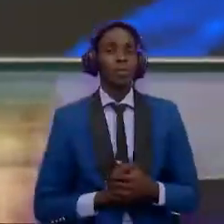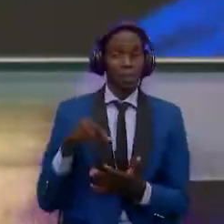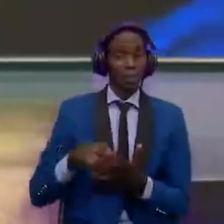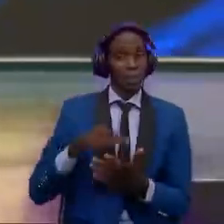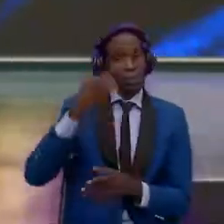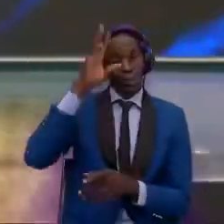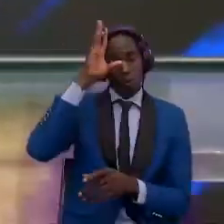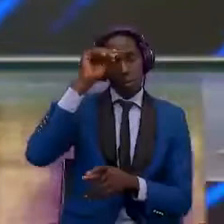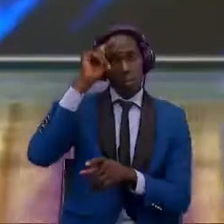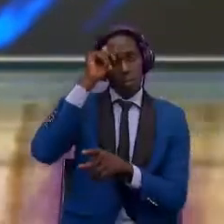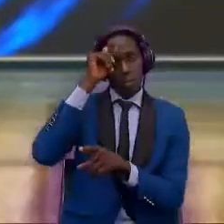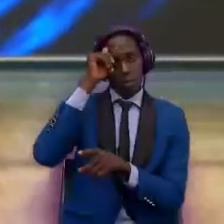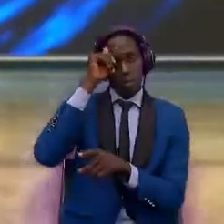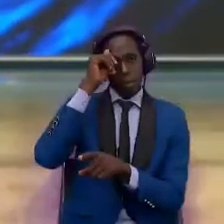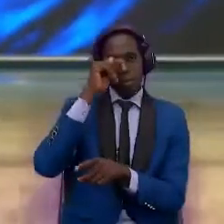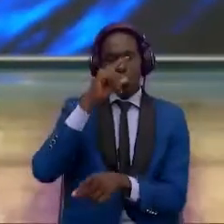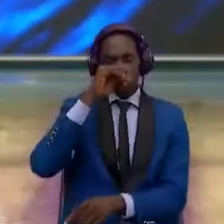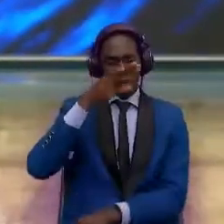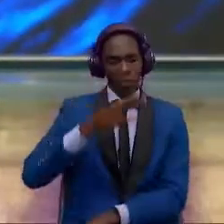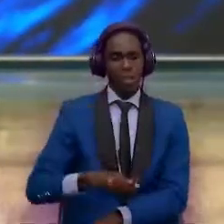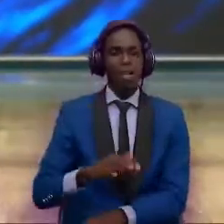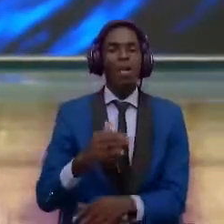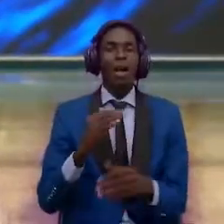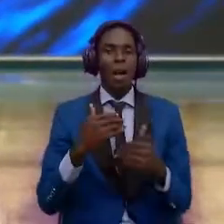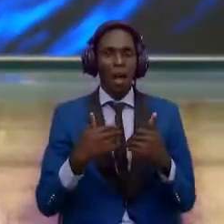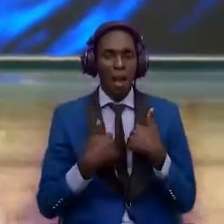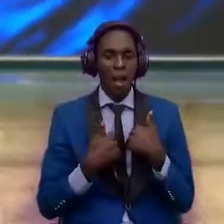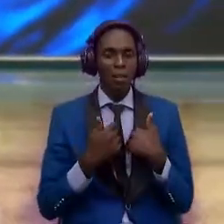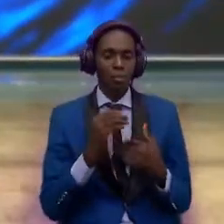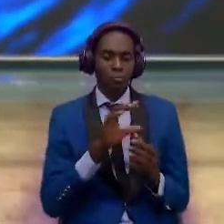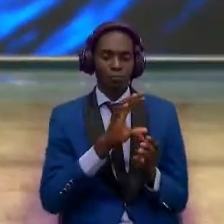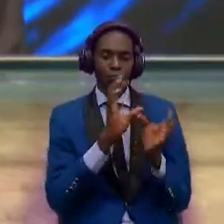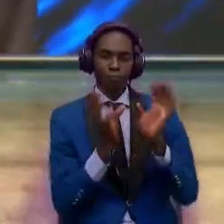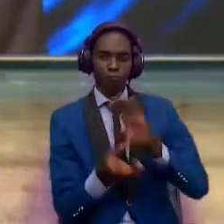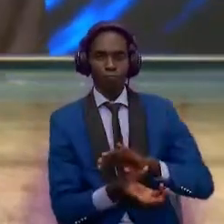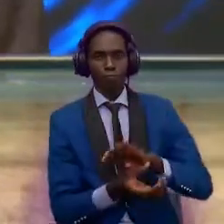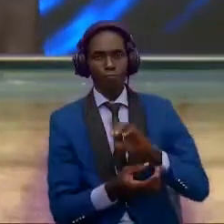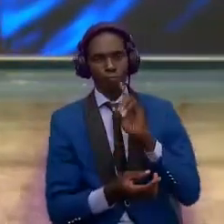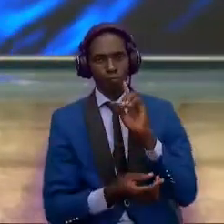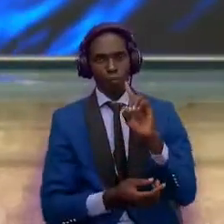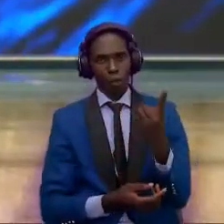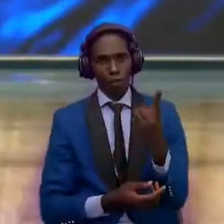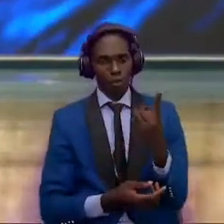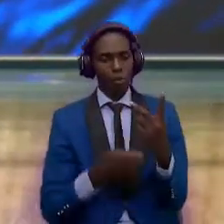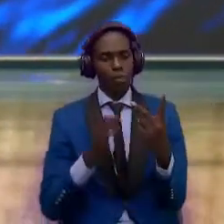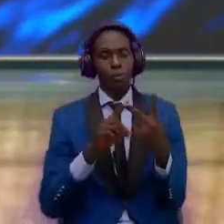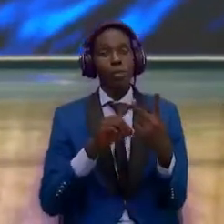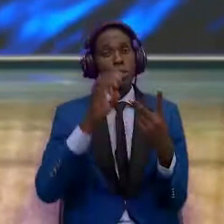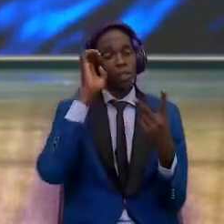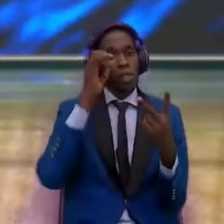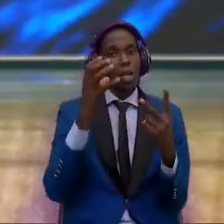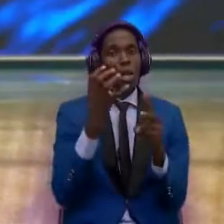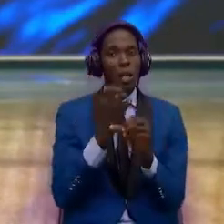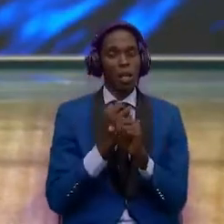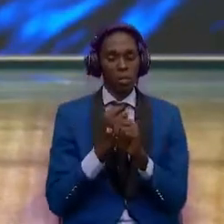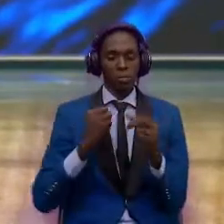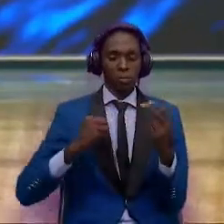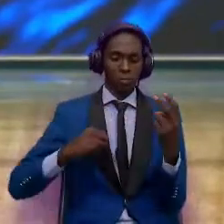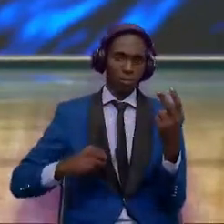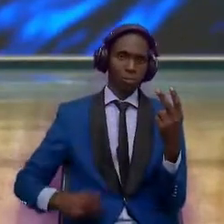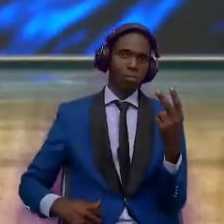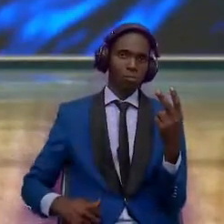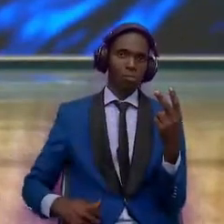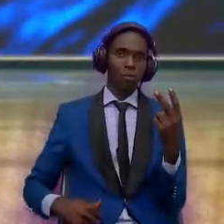child, number one, he had conversion. Number two, he had circumcision. And it's not just